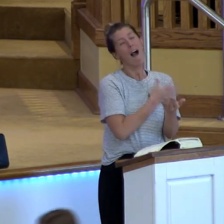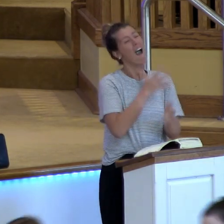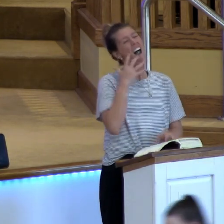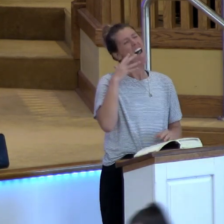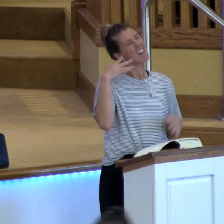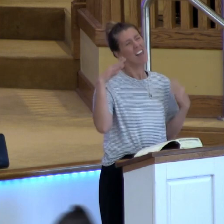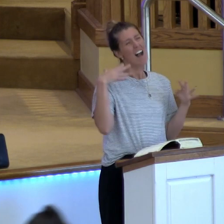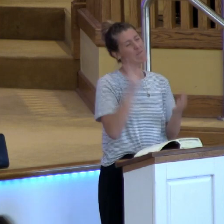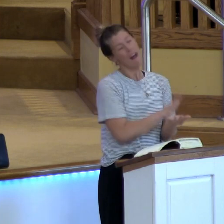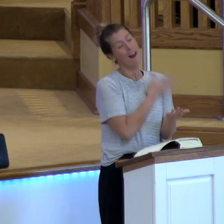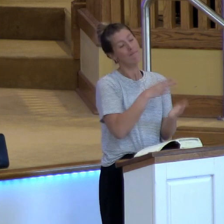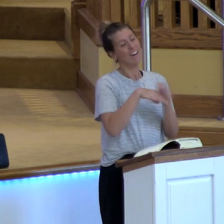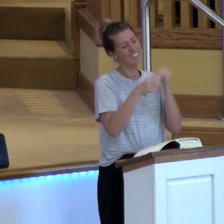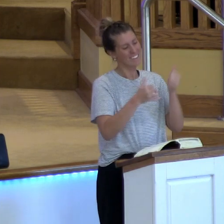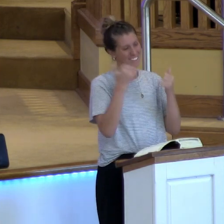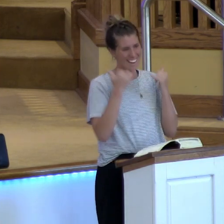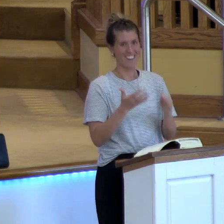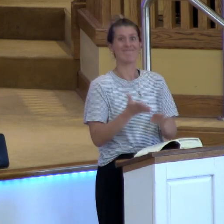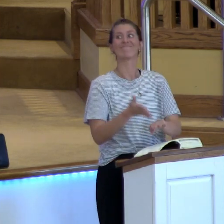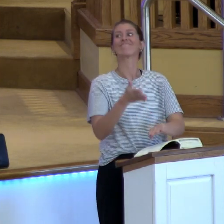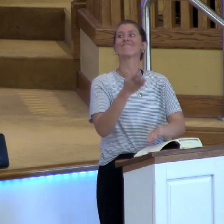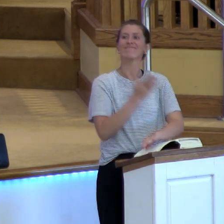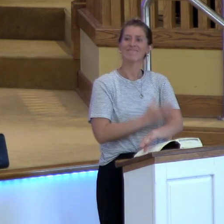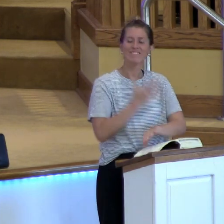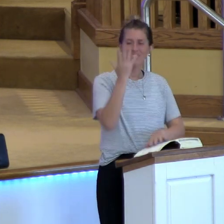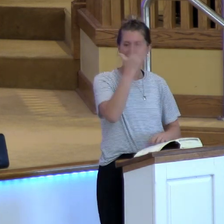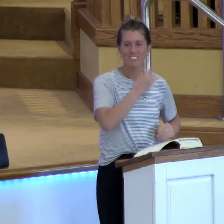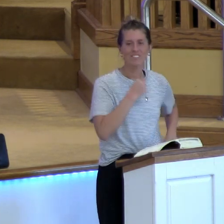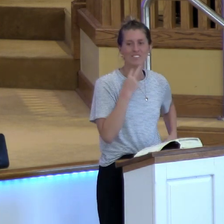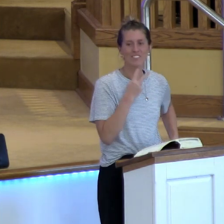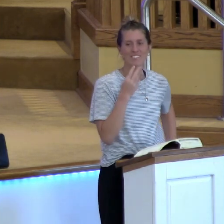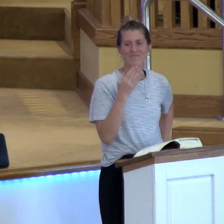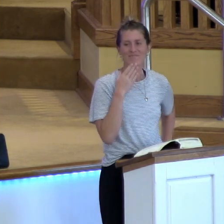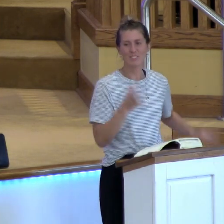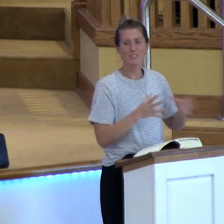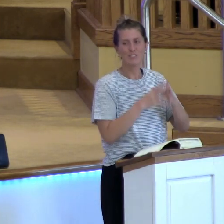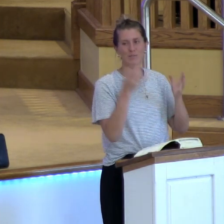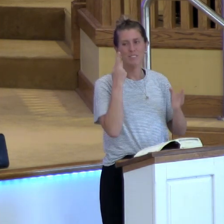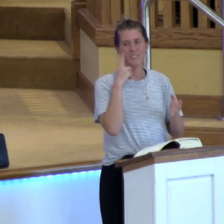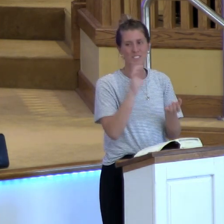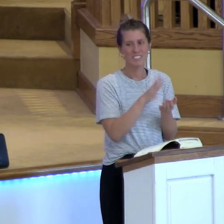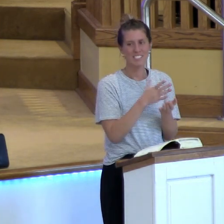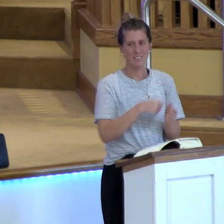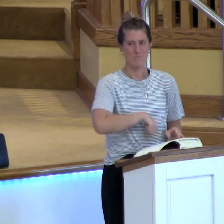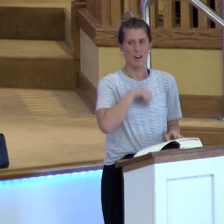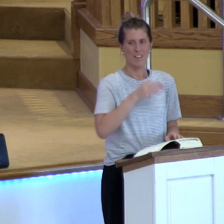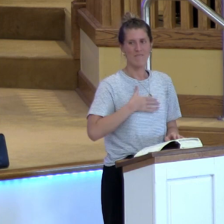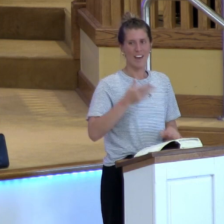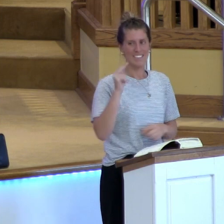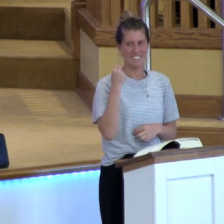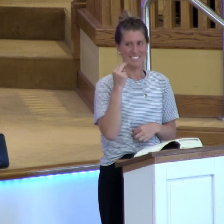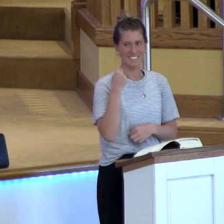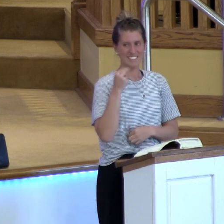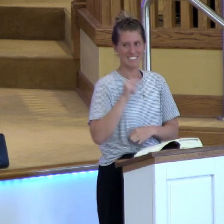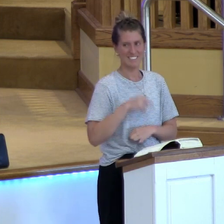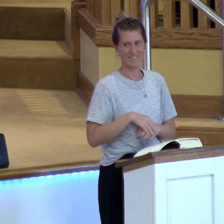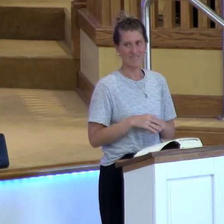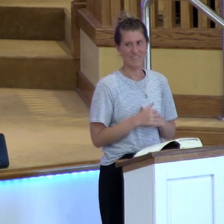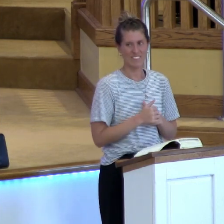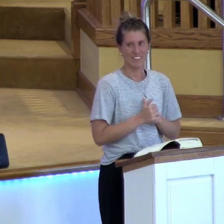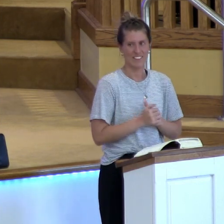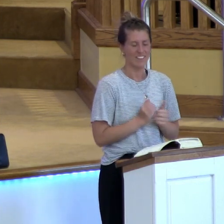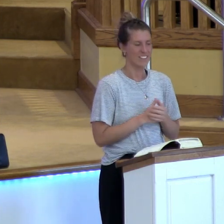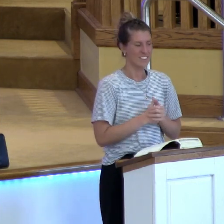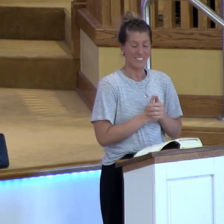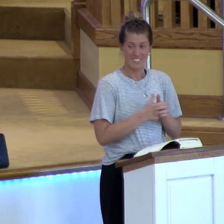lungs. Boy, she's come a long way. She's got a beautiful voice. Thank you so much, Taylor, for singing for the Lord. I'm proud of my little niece there. And